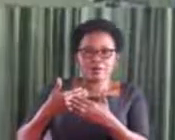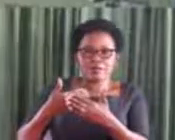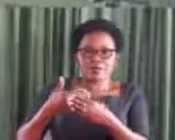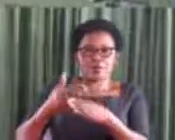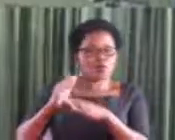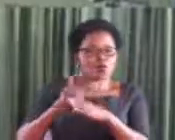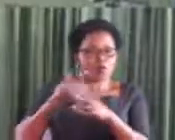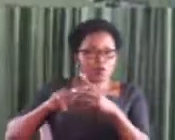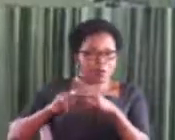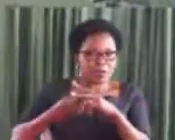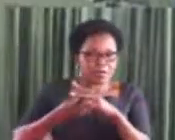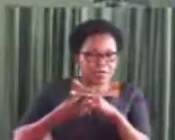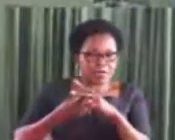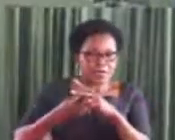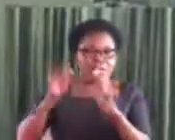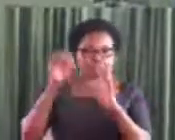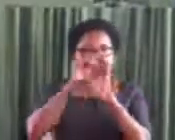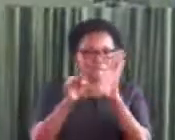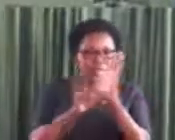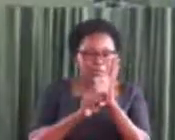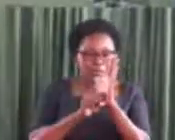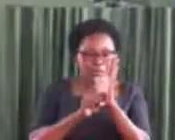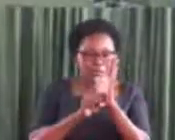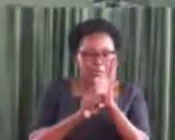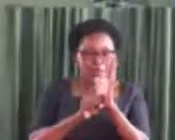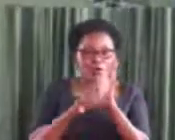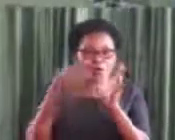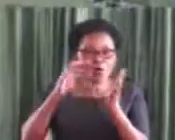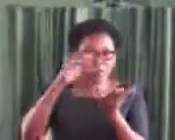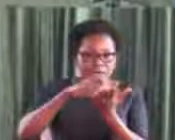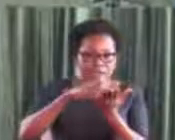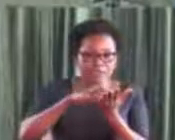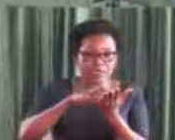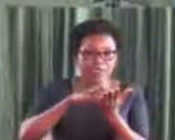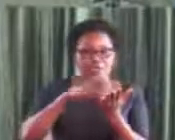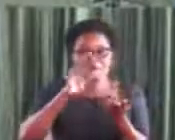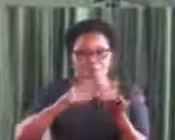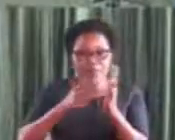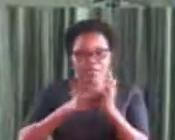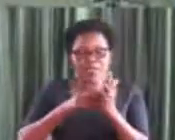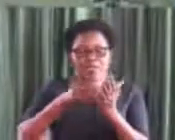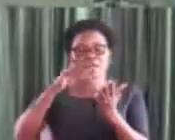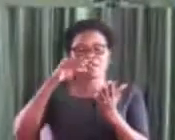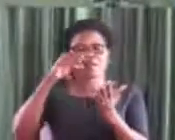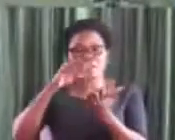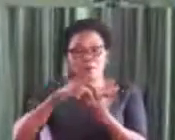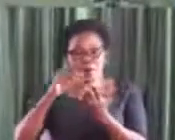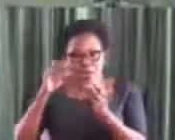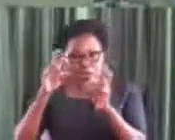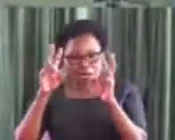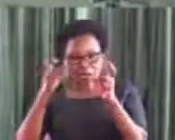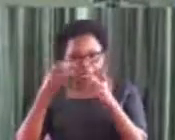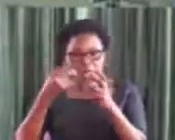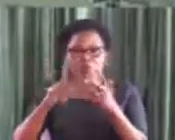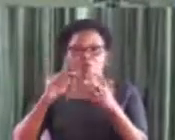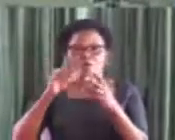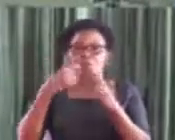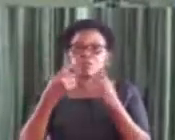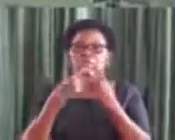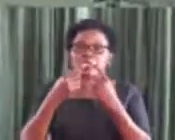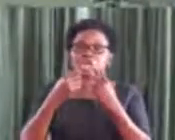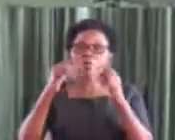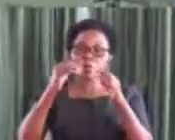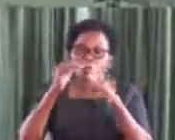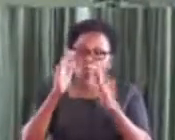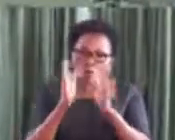the subject matter must have been the matter for discussion in the superior courts below it.